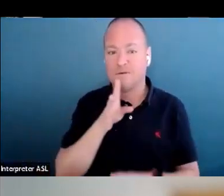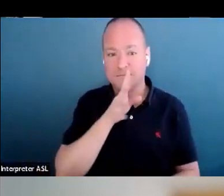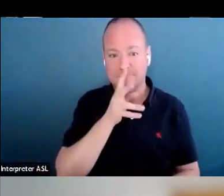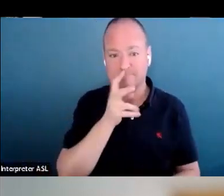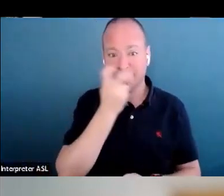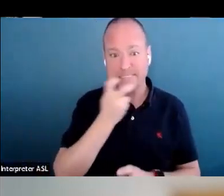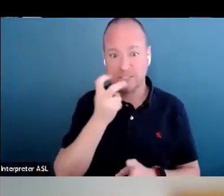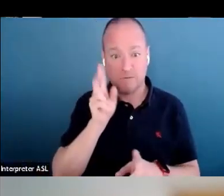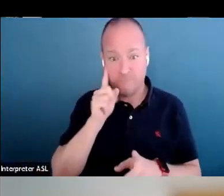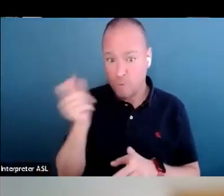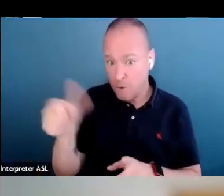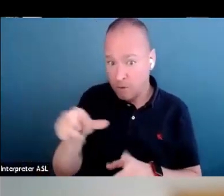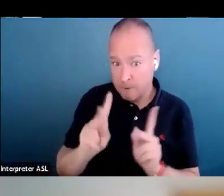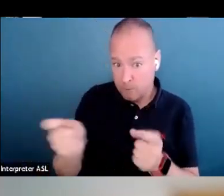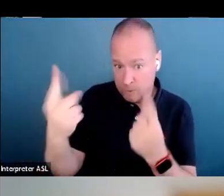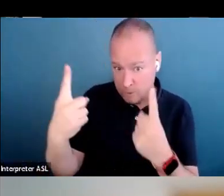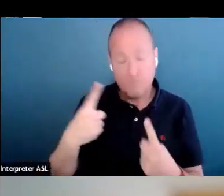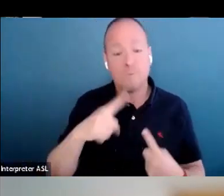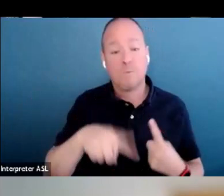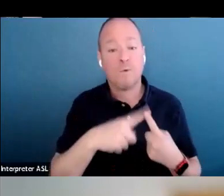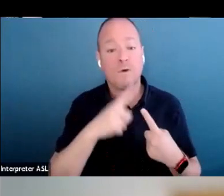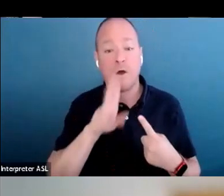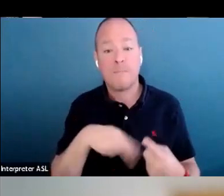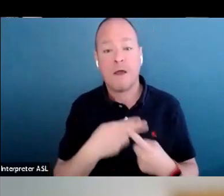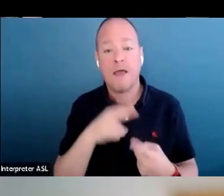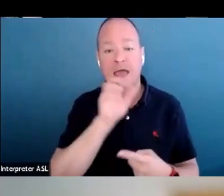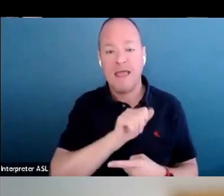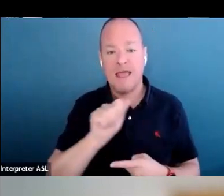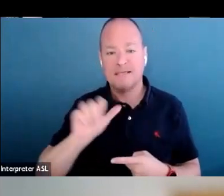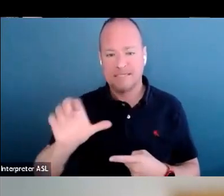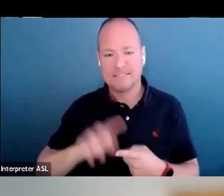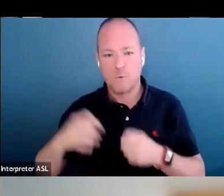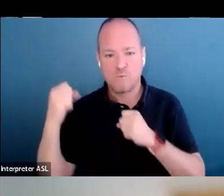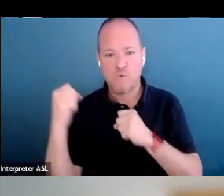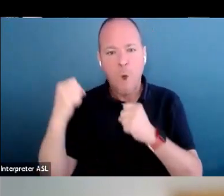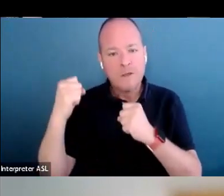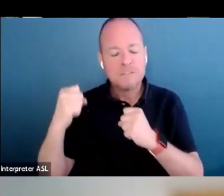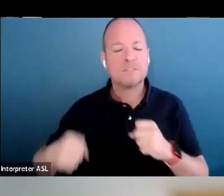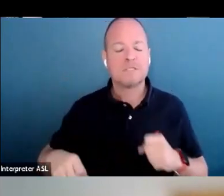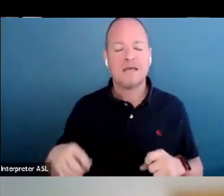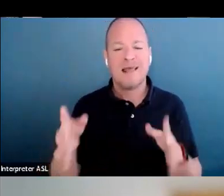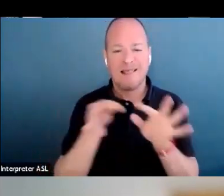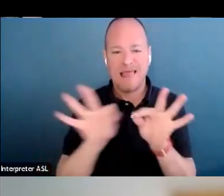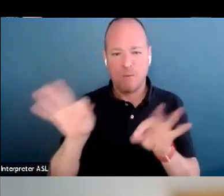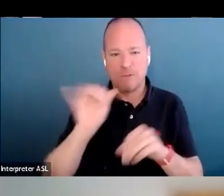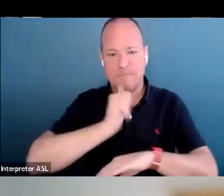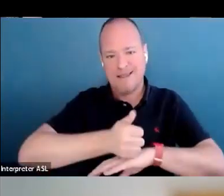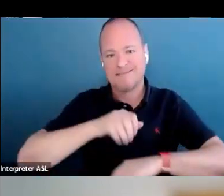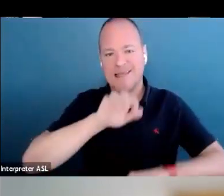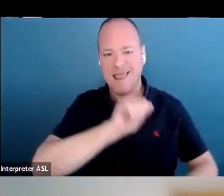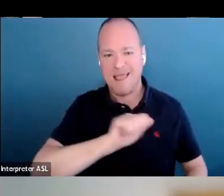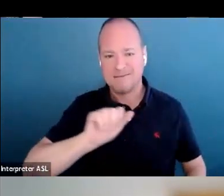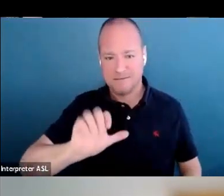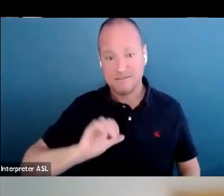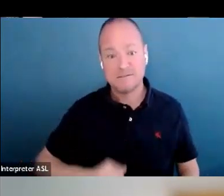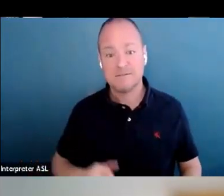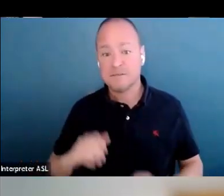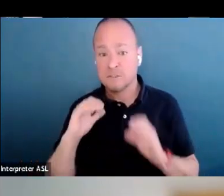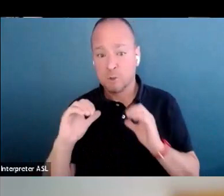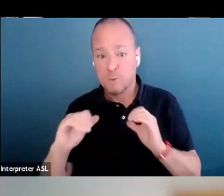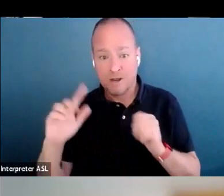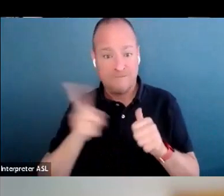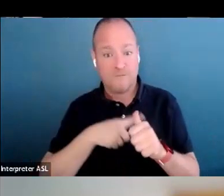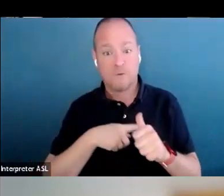understood, when we talk about AAC, our focus is on robust, language-based AAC. Communication First believes